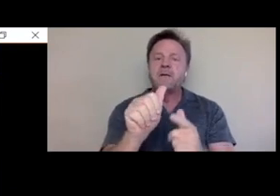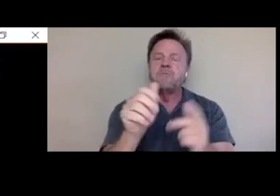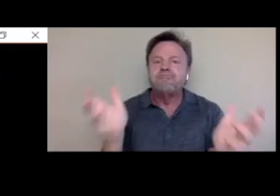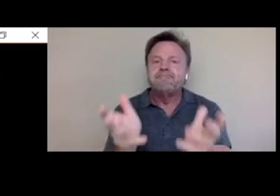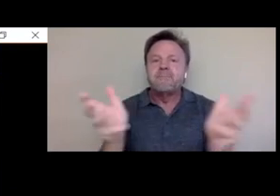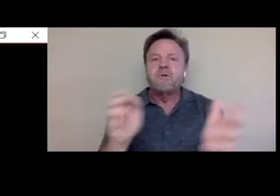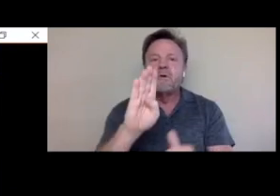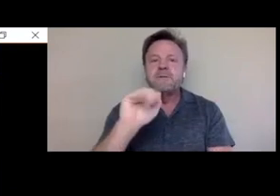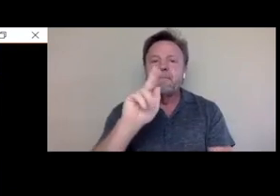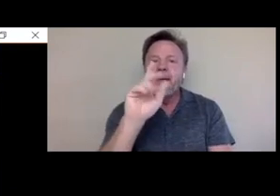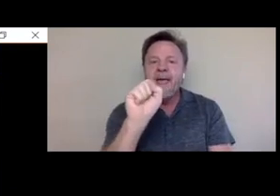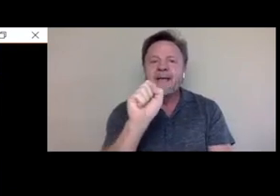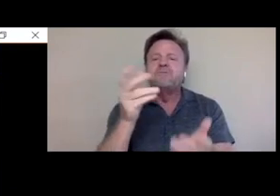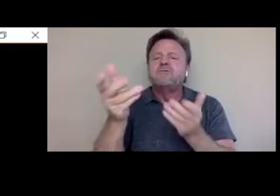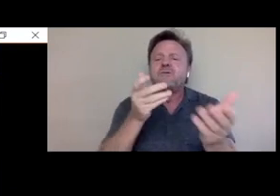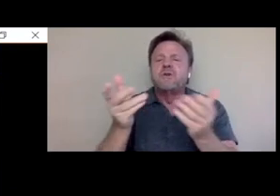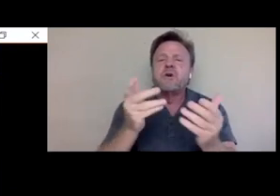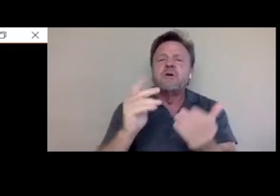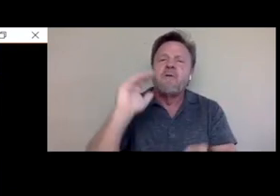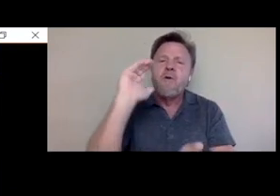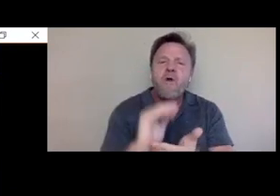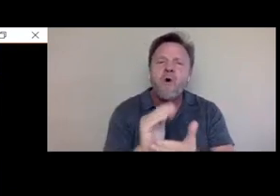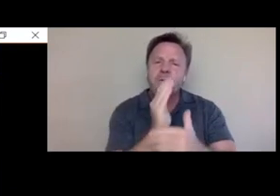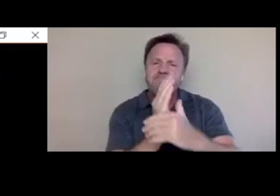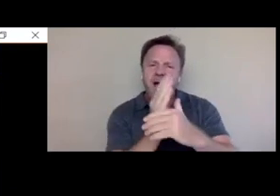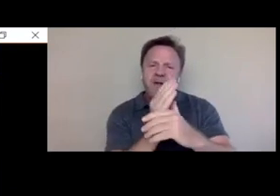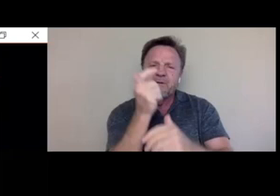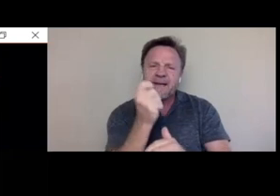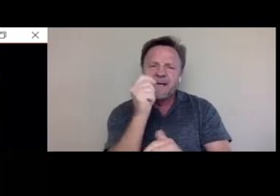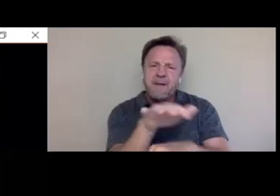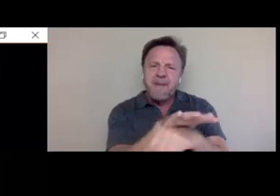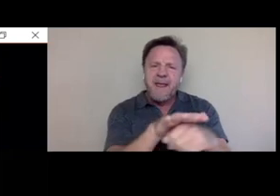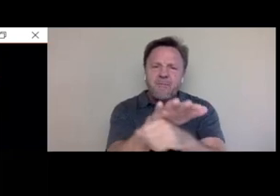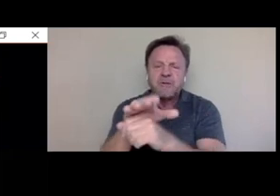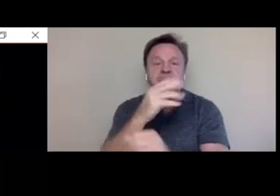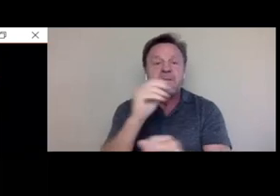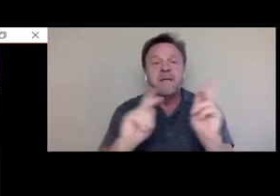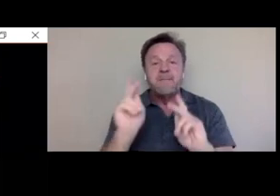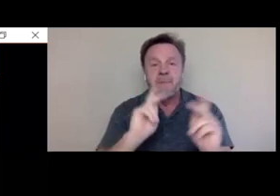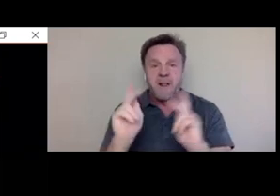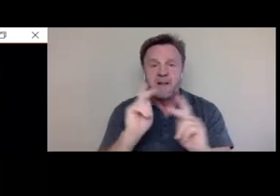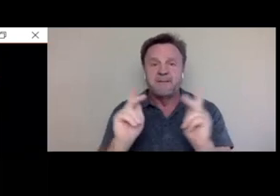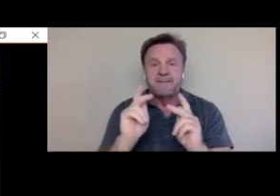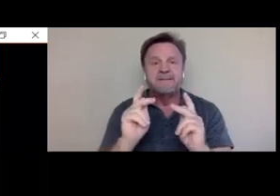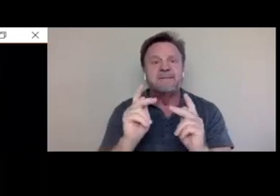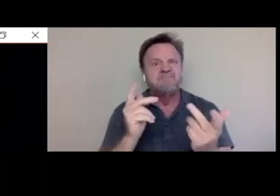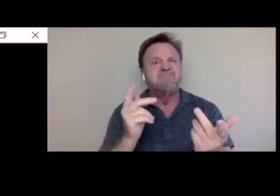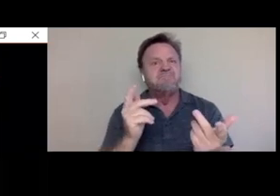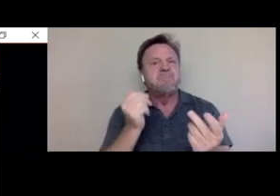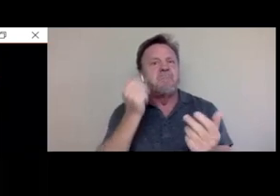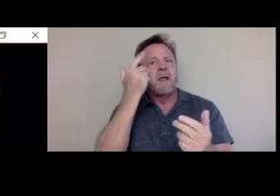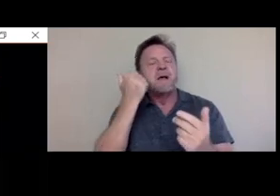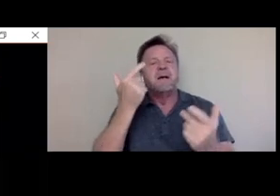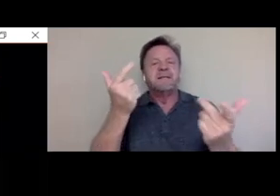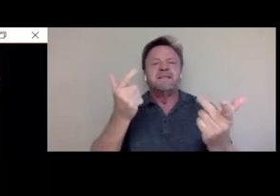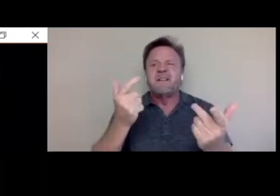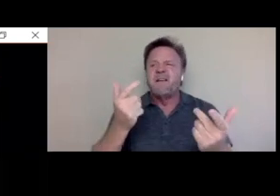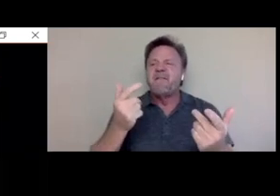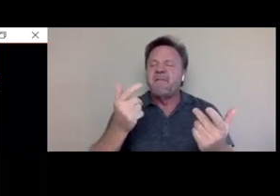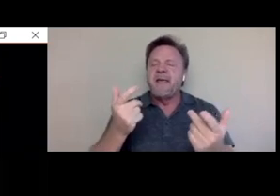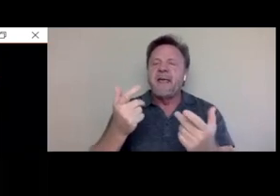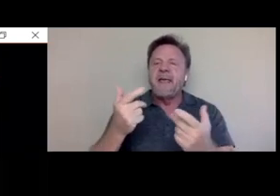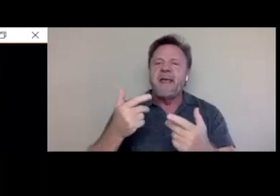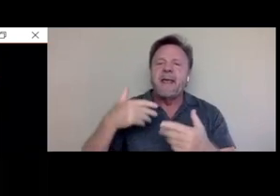banks to serve low and moderate income neighborhoods and people as a response to a documented practice of